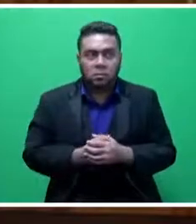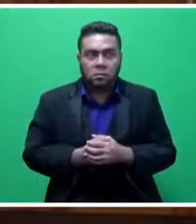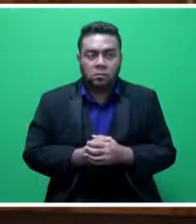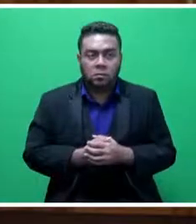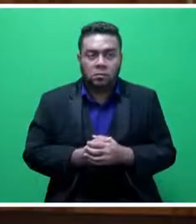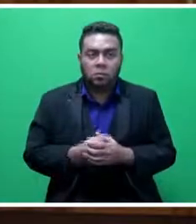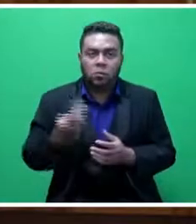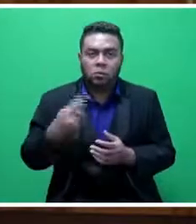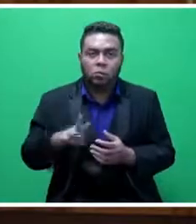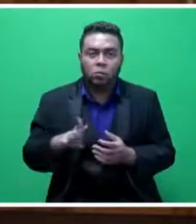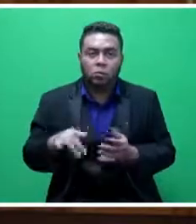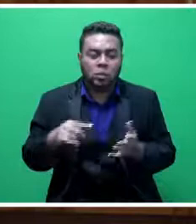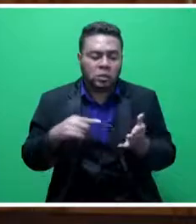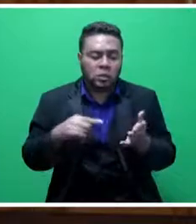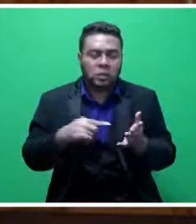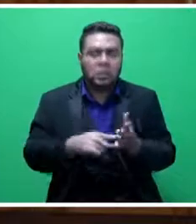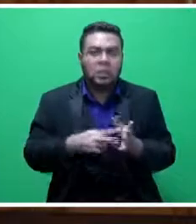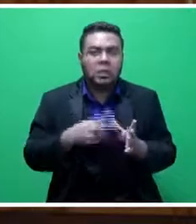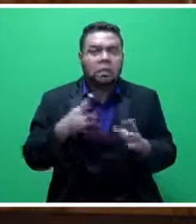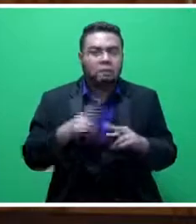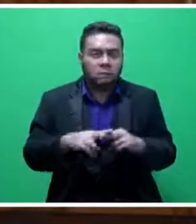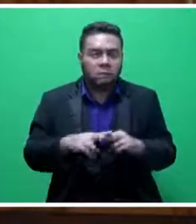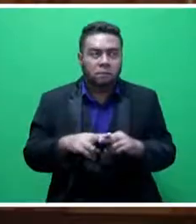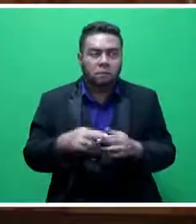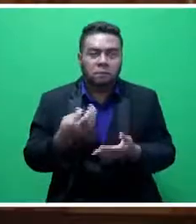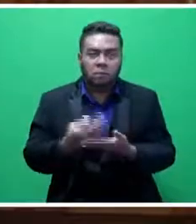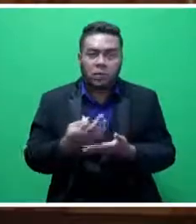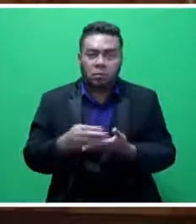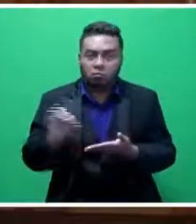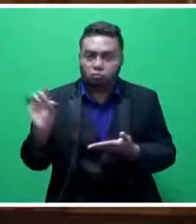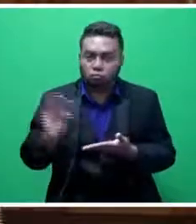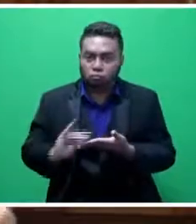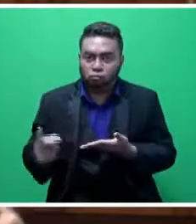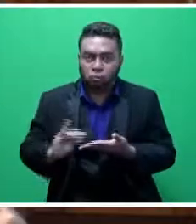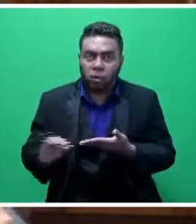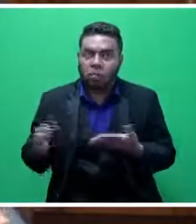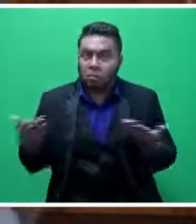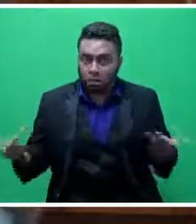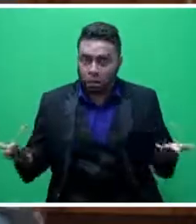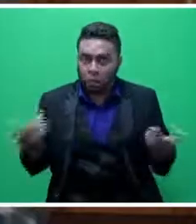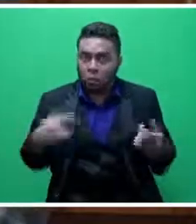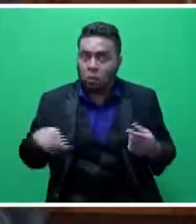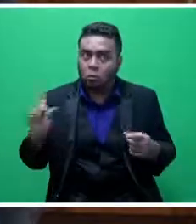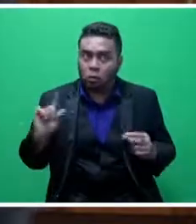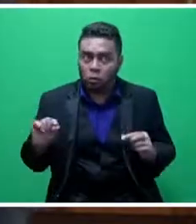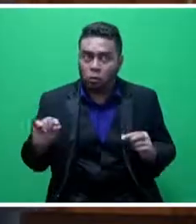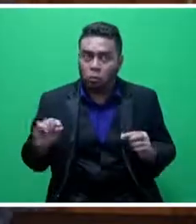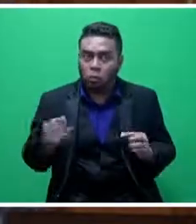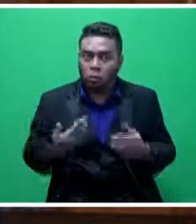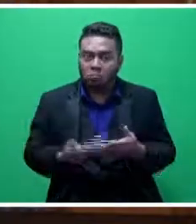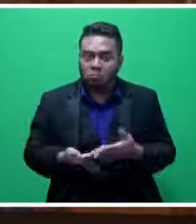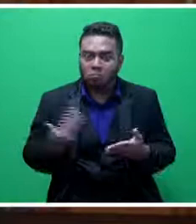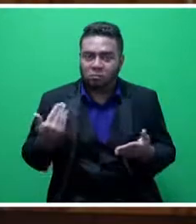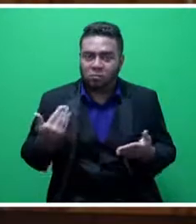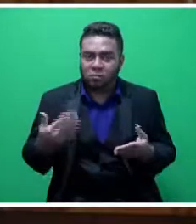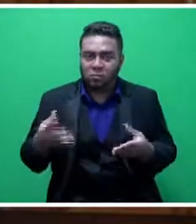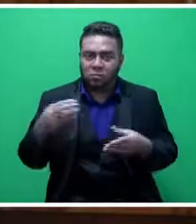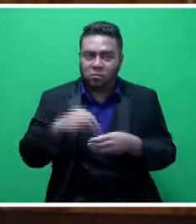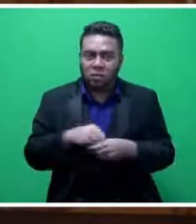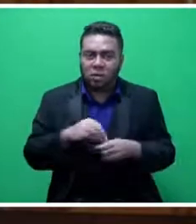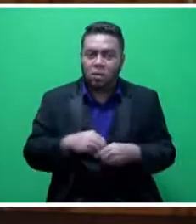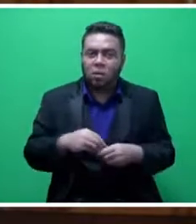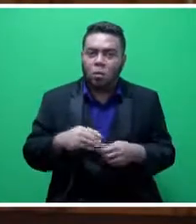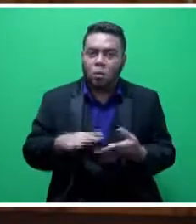TAF fund, which is being used to connect black spots, etc. Now what we'll be doing is getting rid of the data levy and increase that